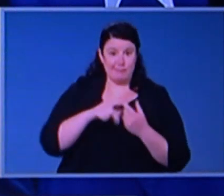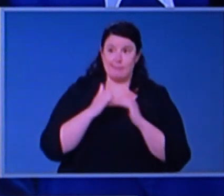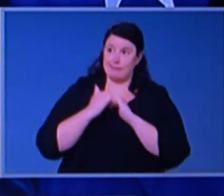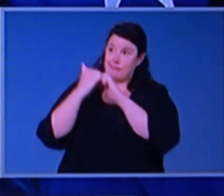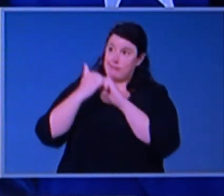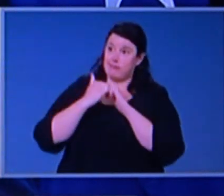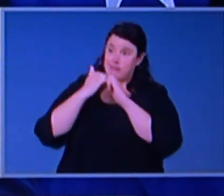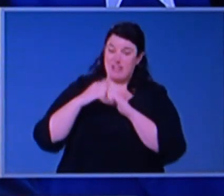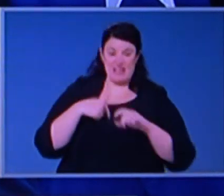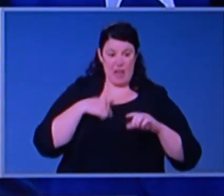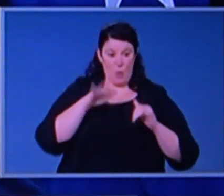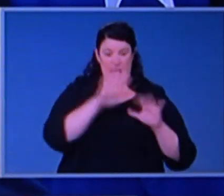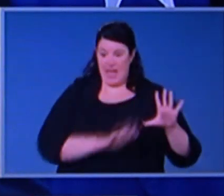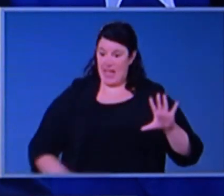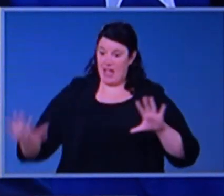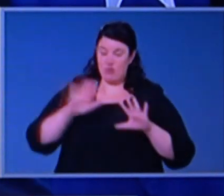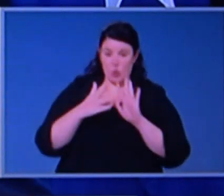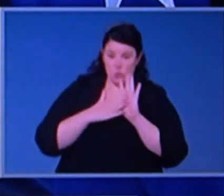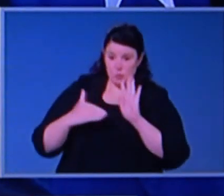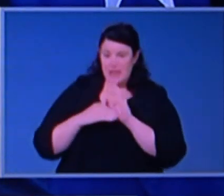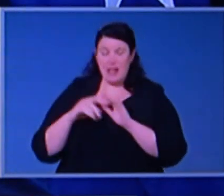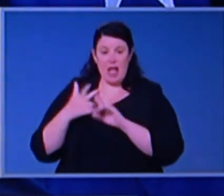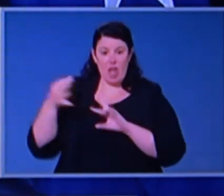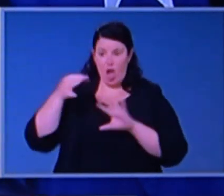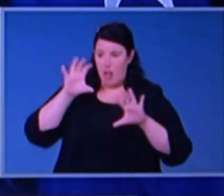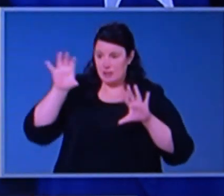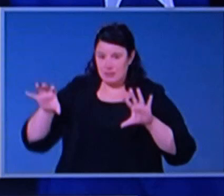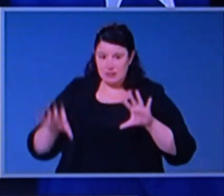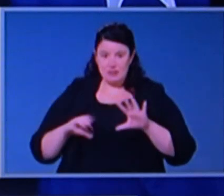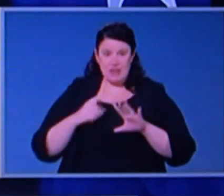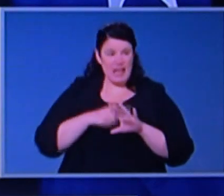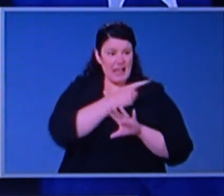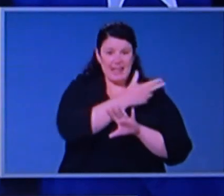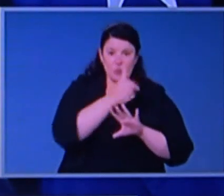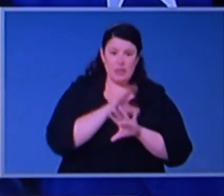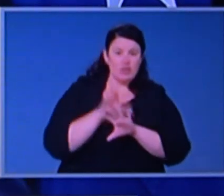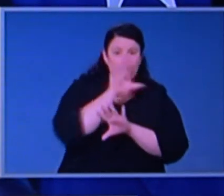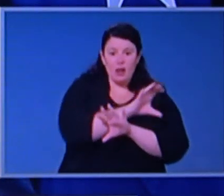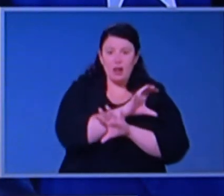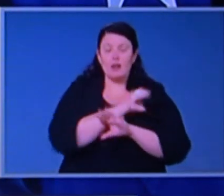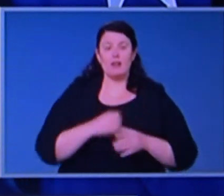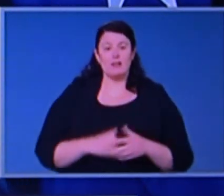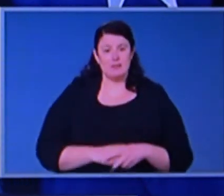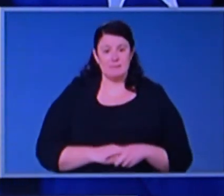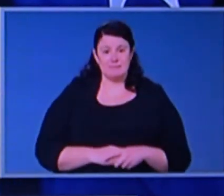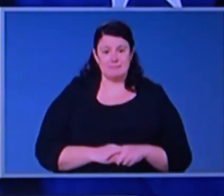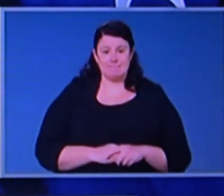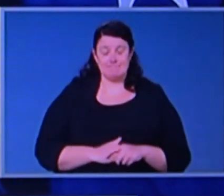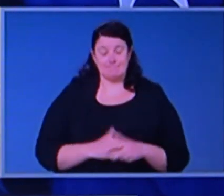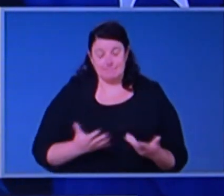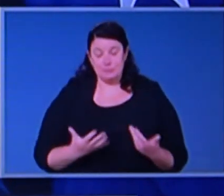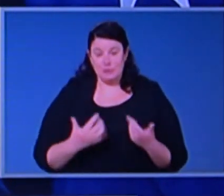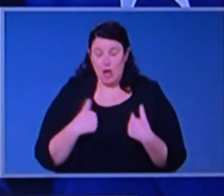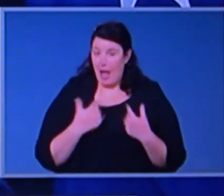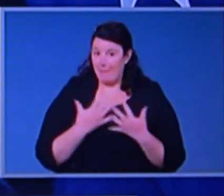Southwest Pacific. But I mean, if it wasn't for the WHO in places like Indonesia at the moment, then while I have obviously